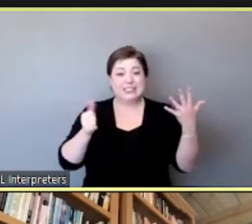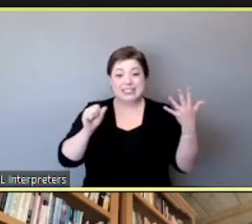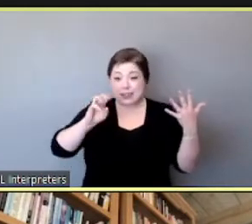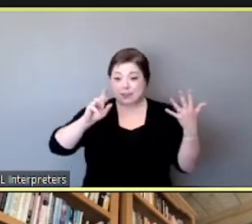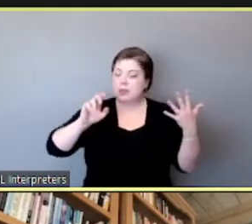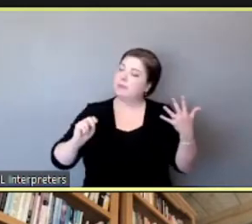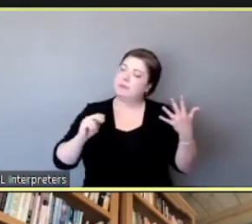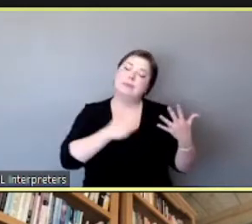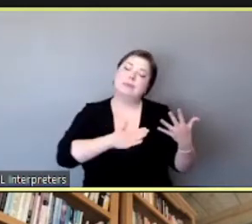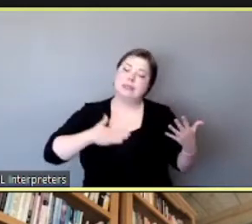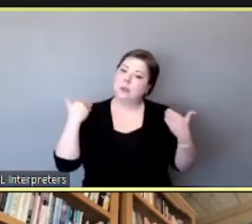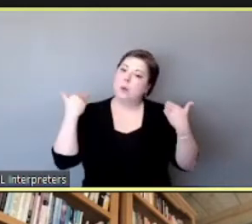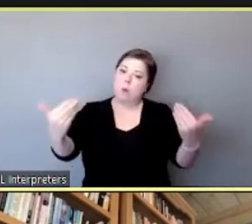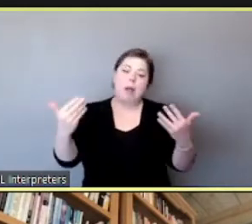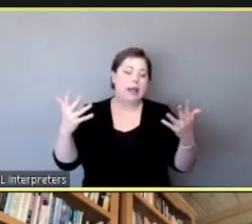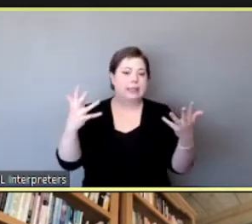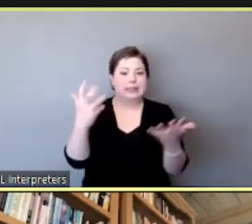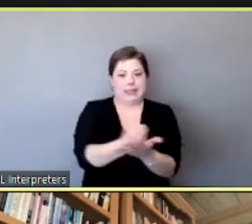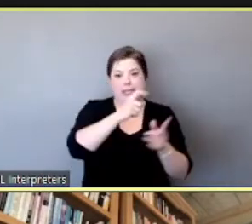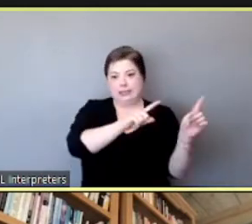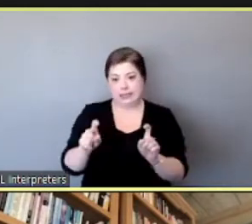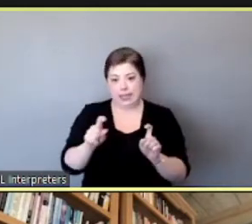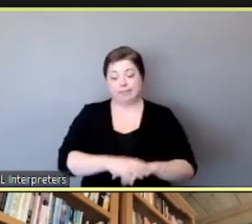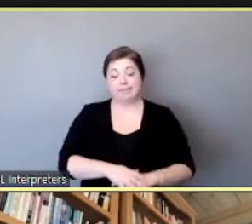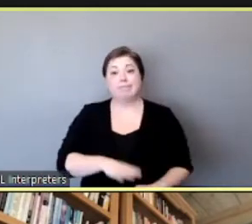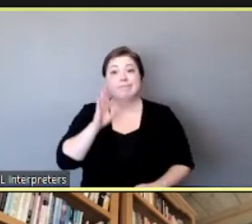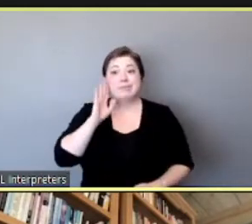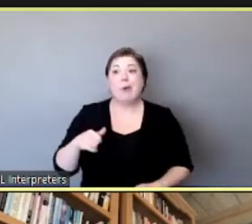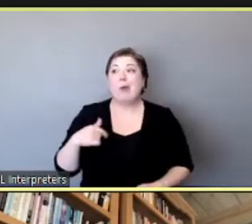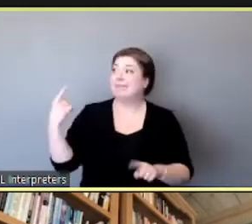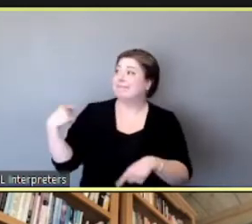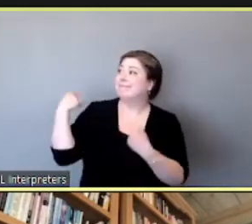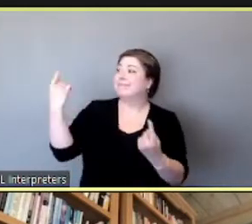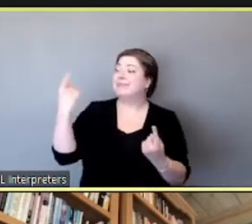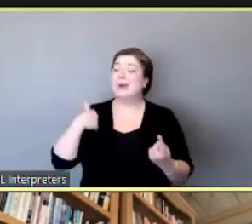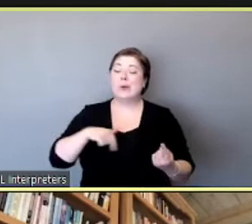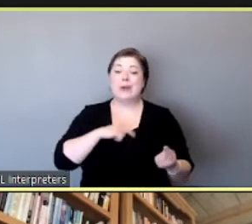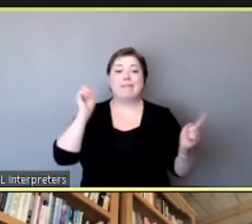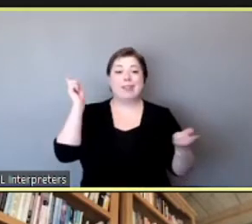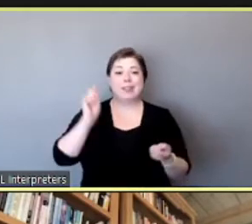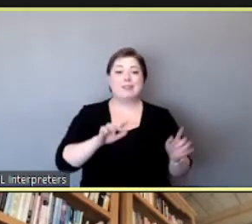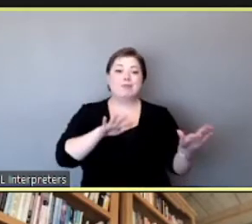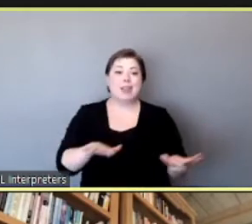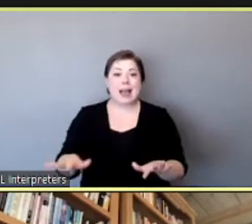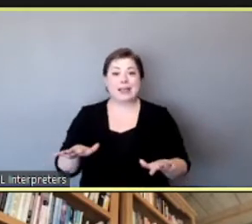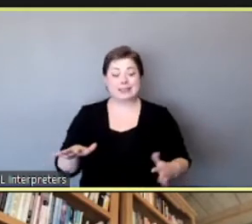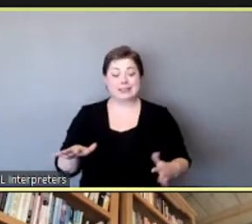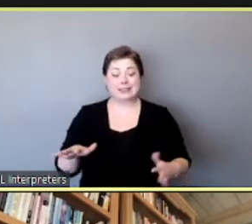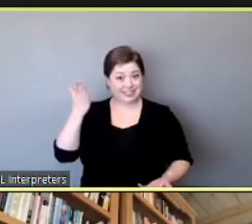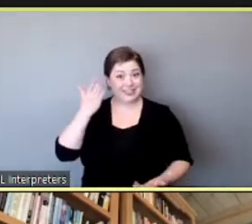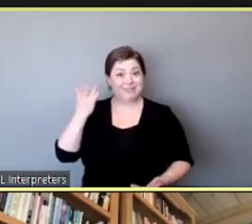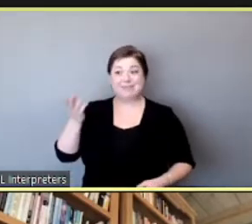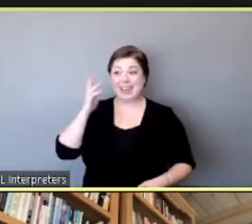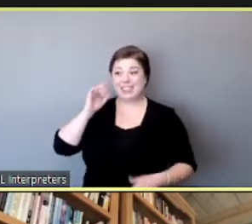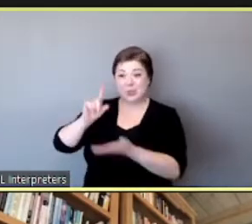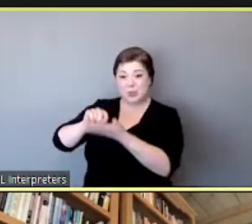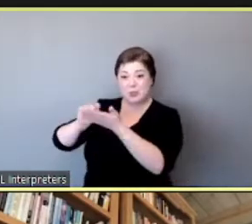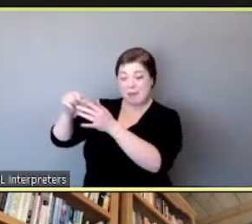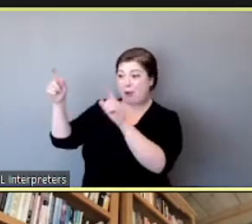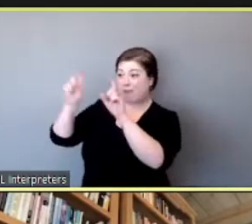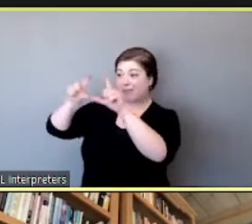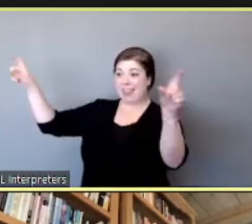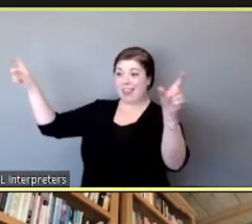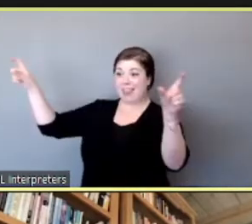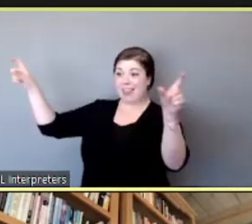contain this virus. I think we've gotten a little bit relaxed. I saw a headline that said America needs a wake-up call. And so maybe that's what I'm doing